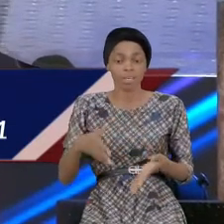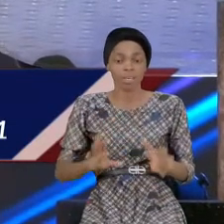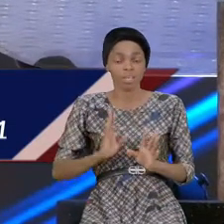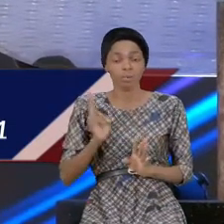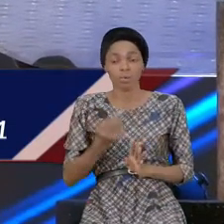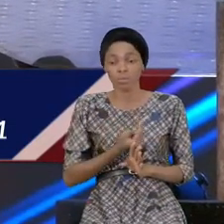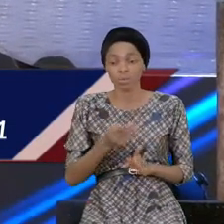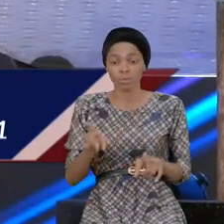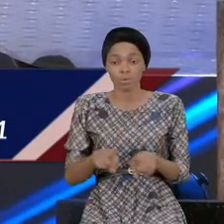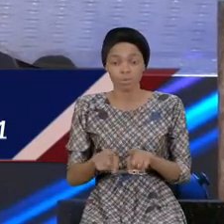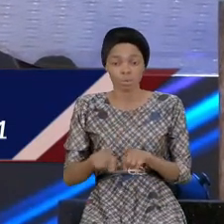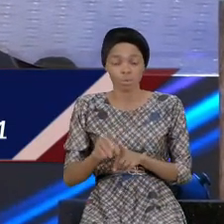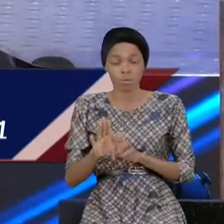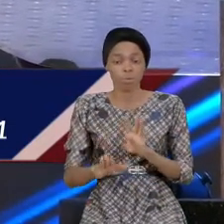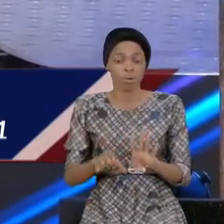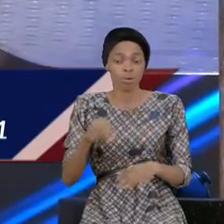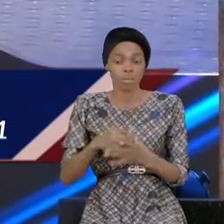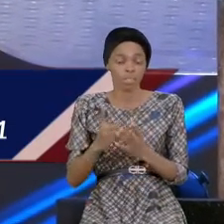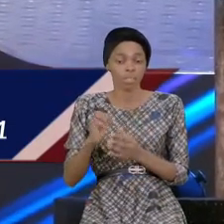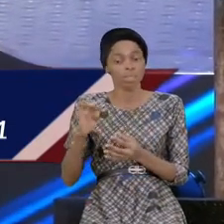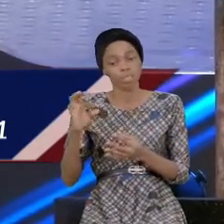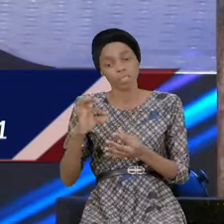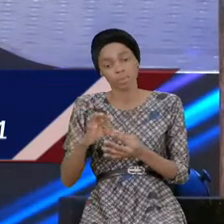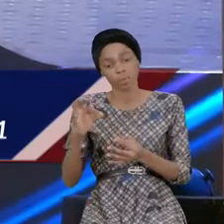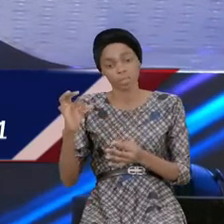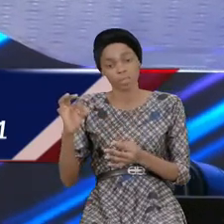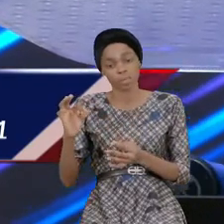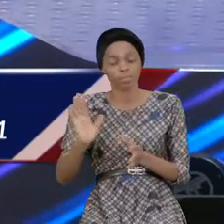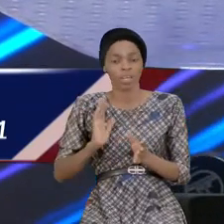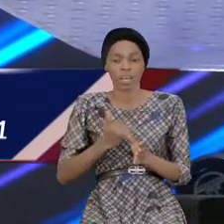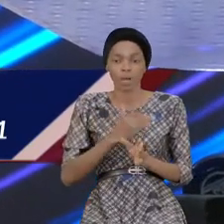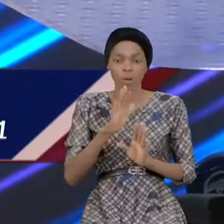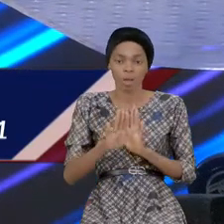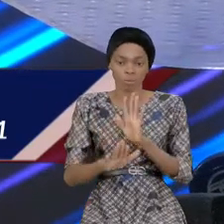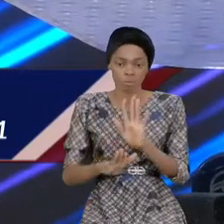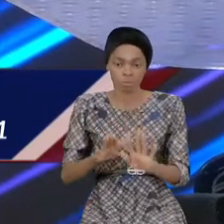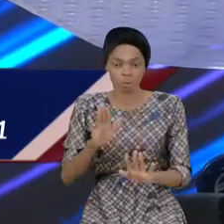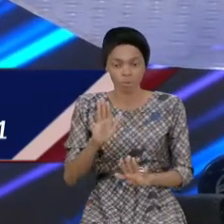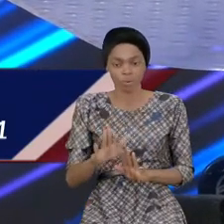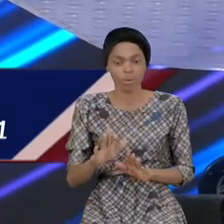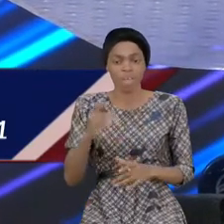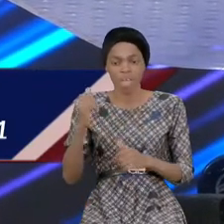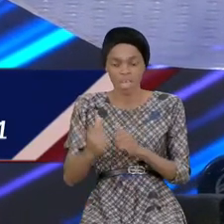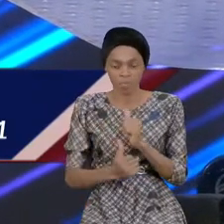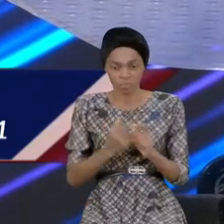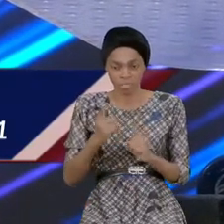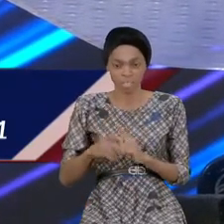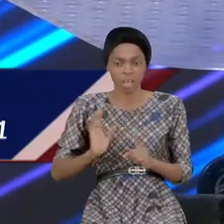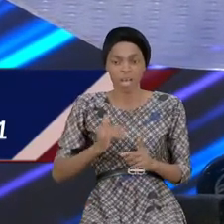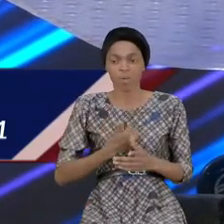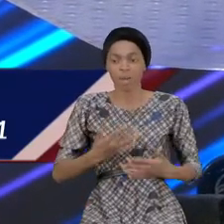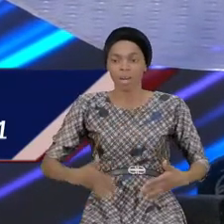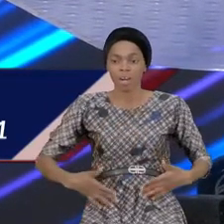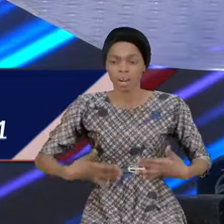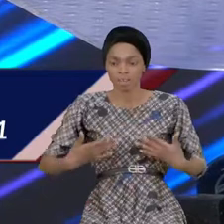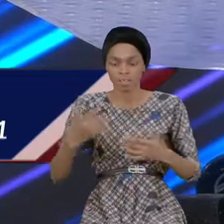also walk in the Spirit. Our walk from day to day, our lifestyle from day to